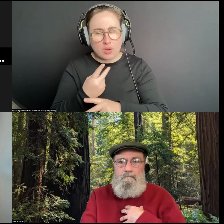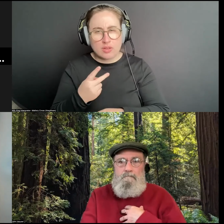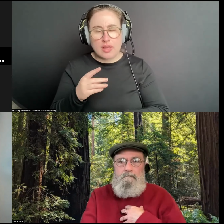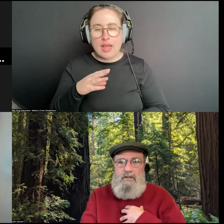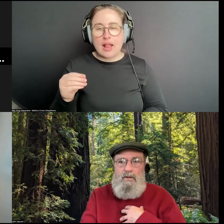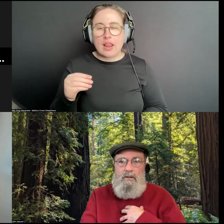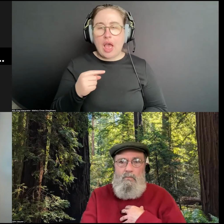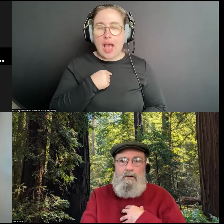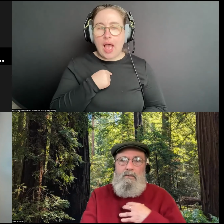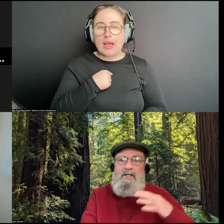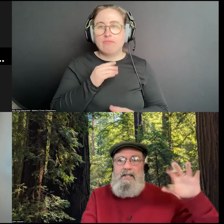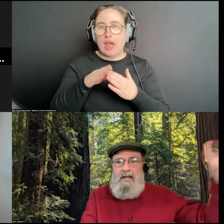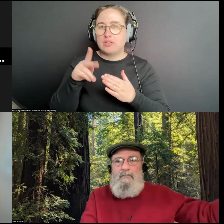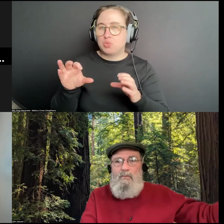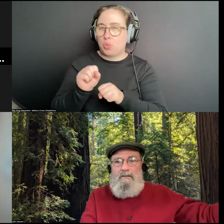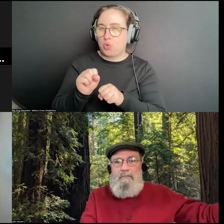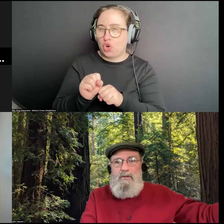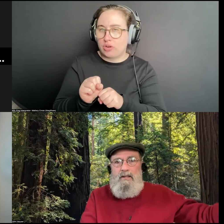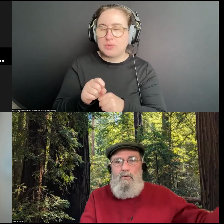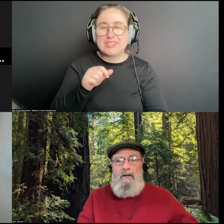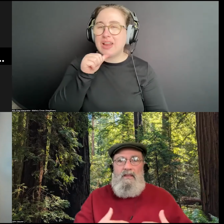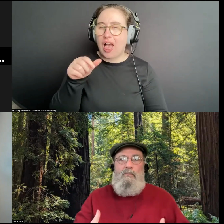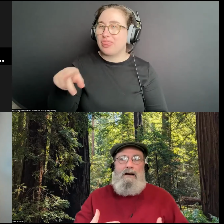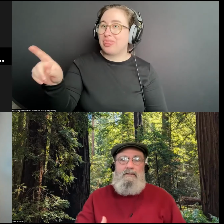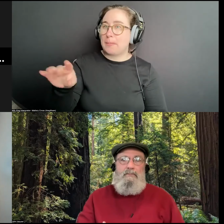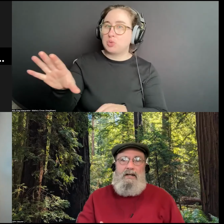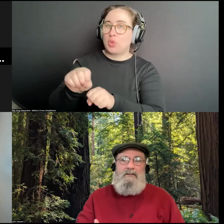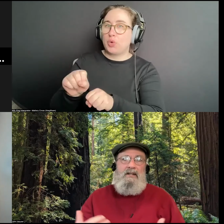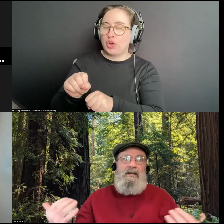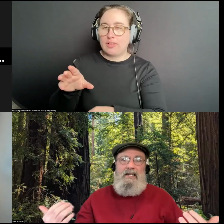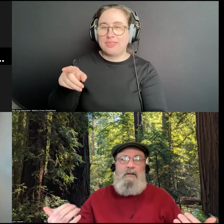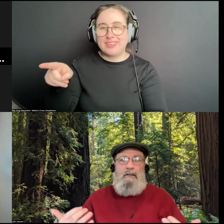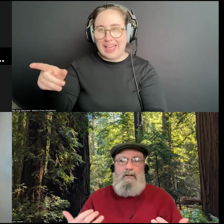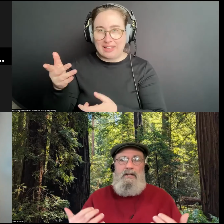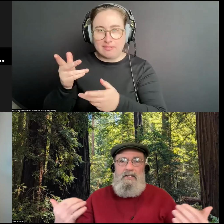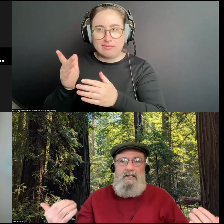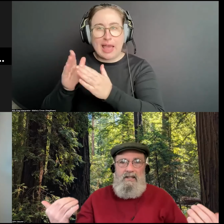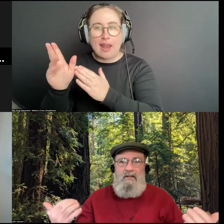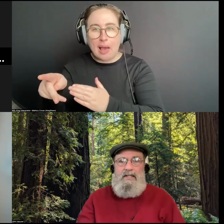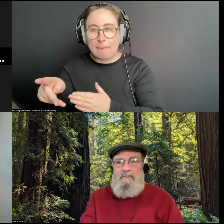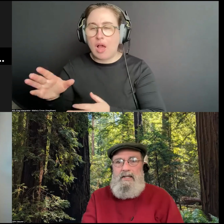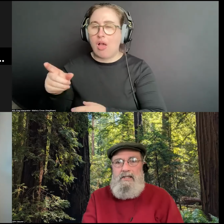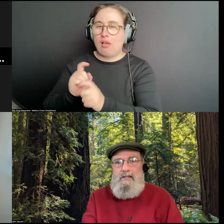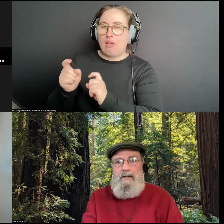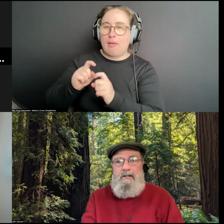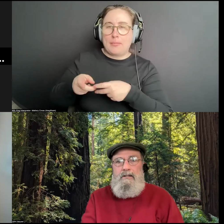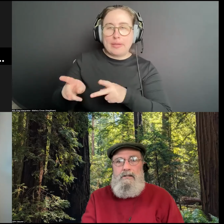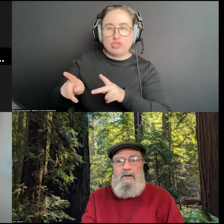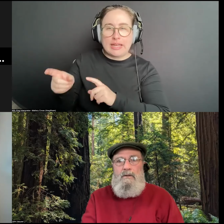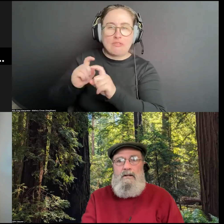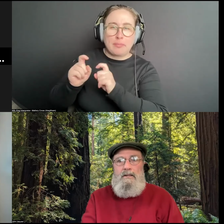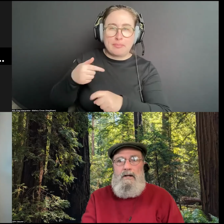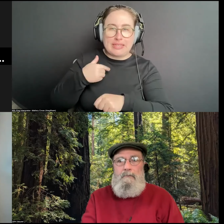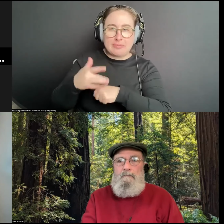up doing the work. It wasn't them that wound up doing the work. They wound up kind of giving me permission and giving me space.